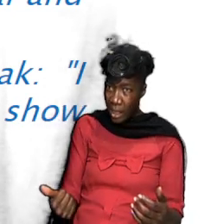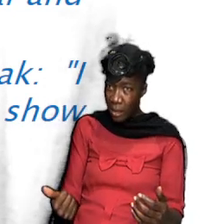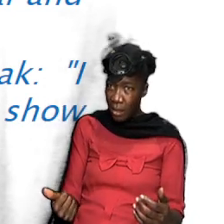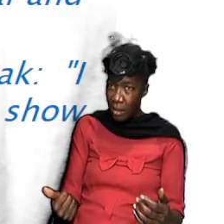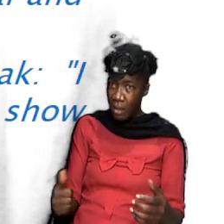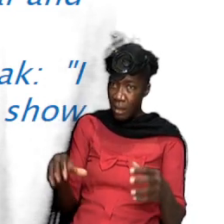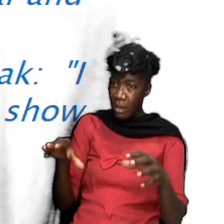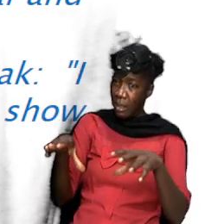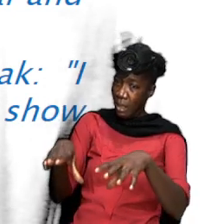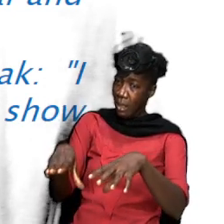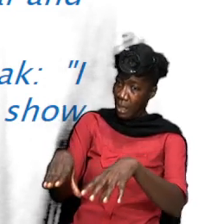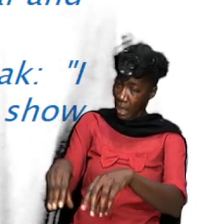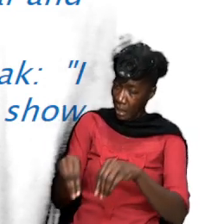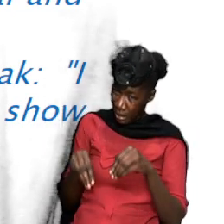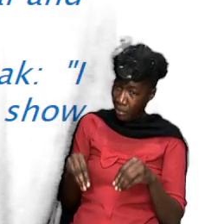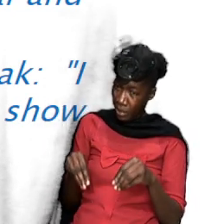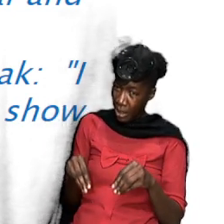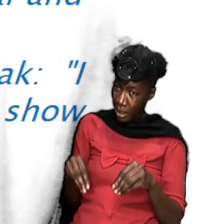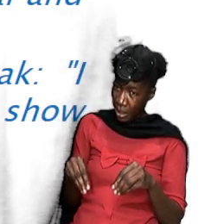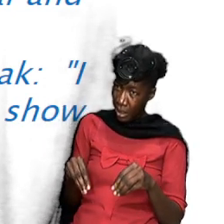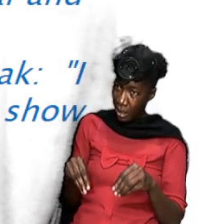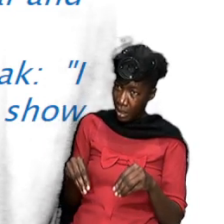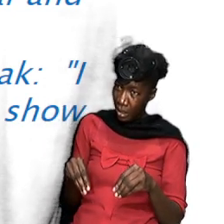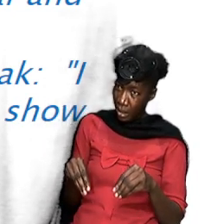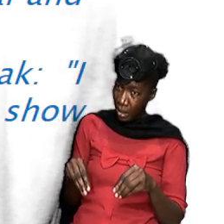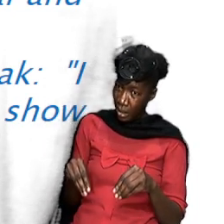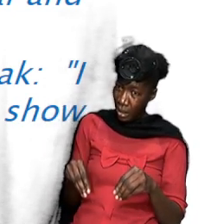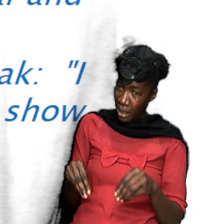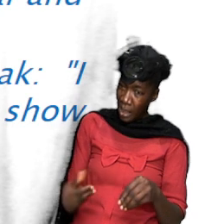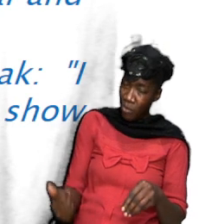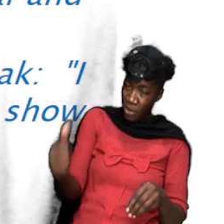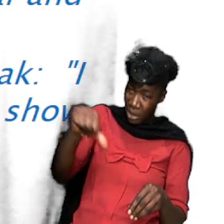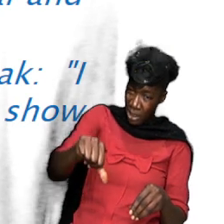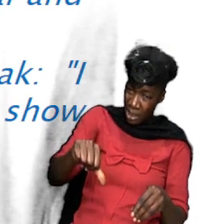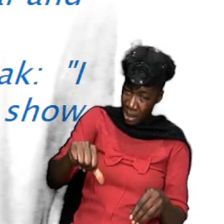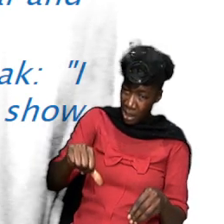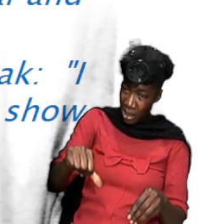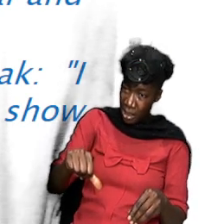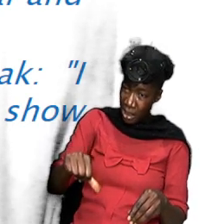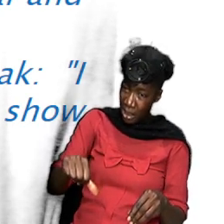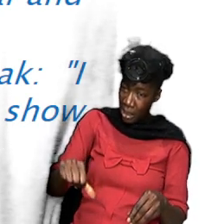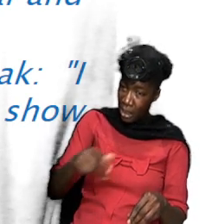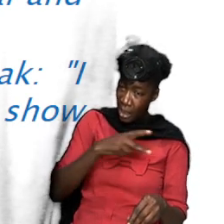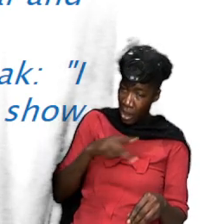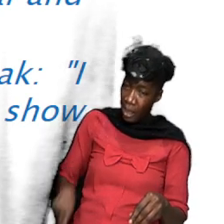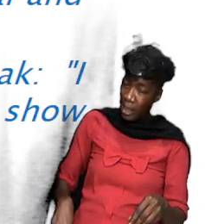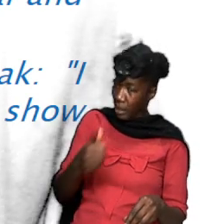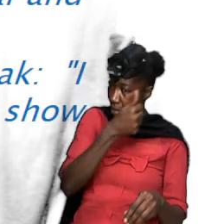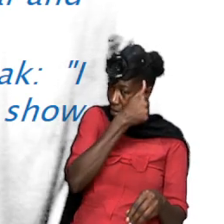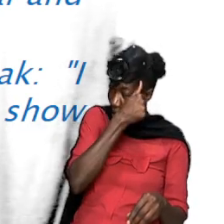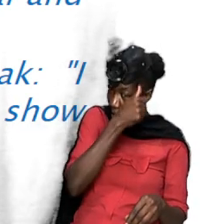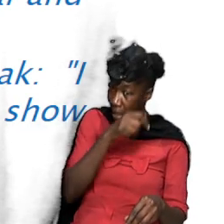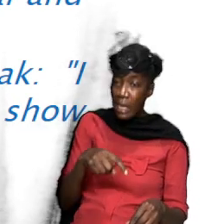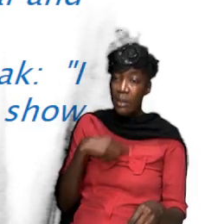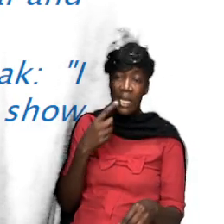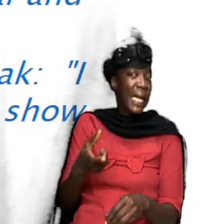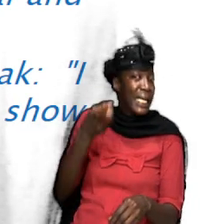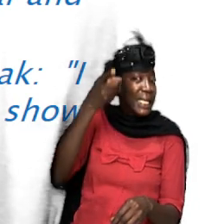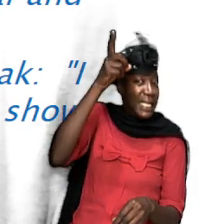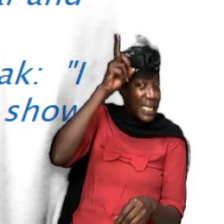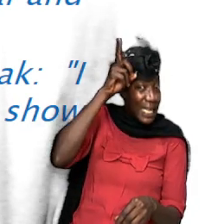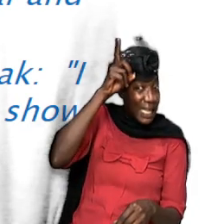partial in that he rejected King Saul? And then he referred to David as a man after his own